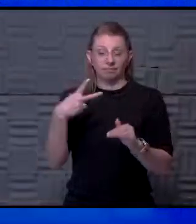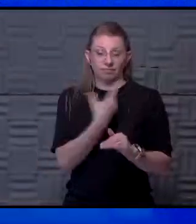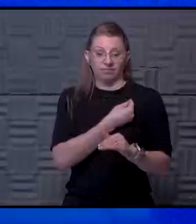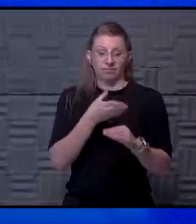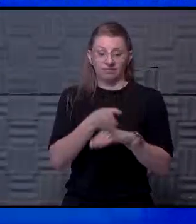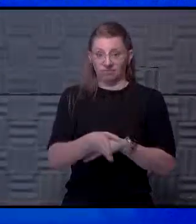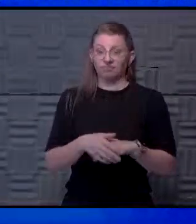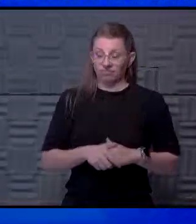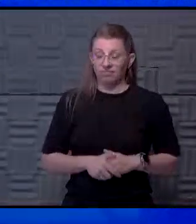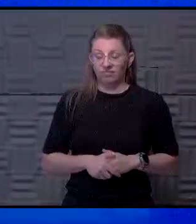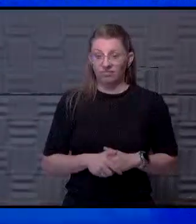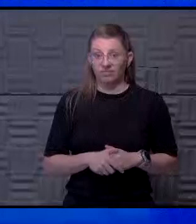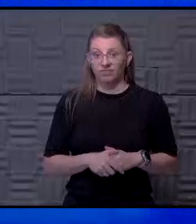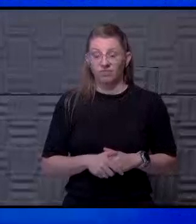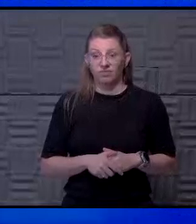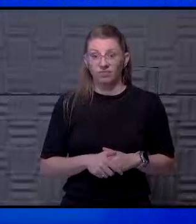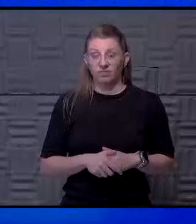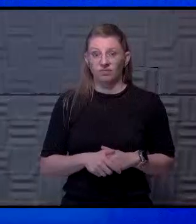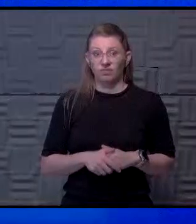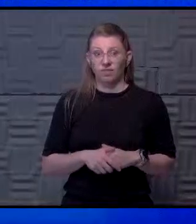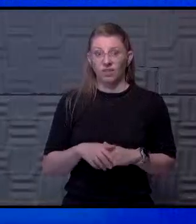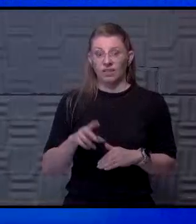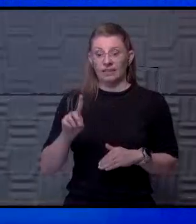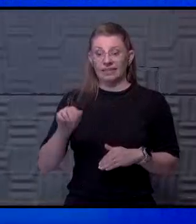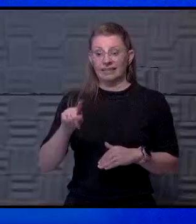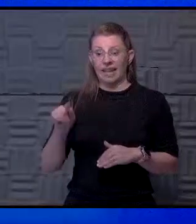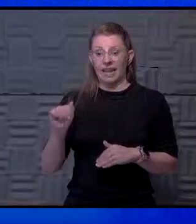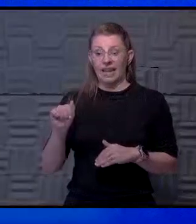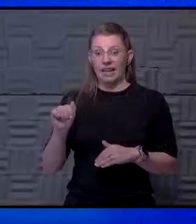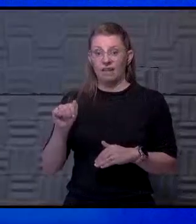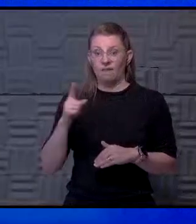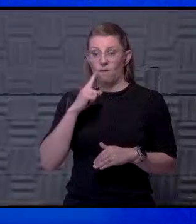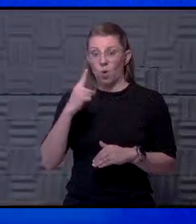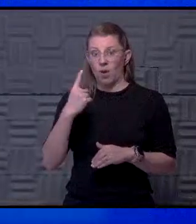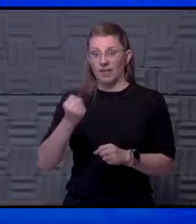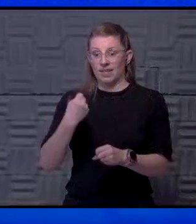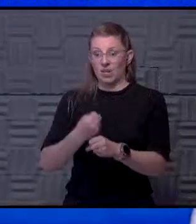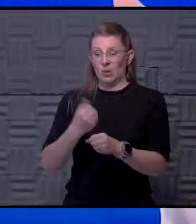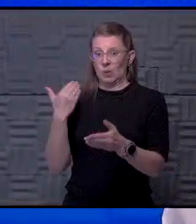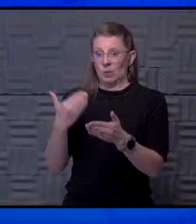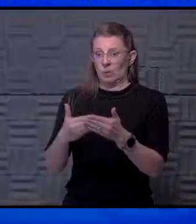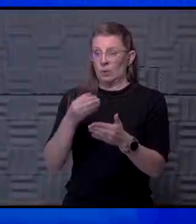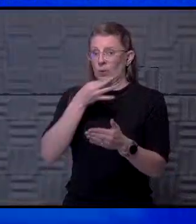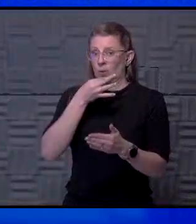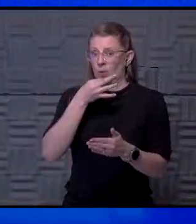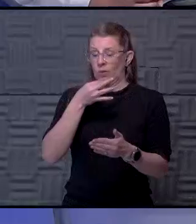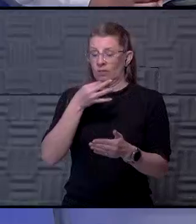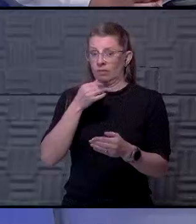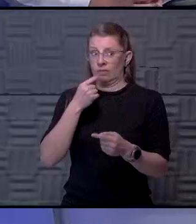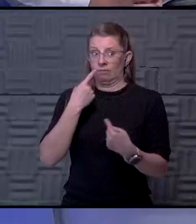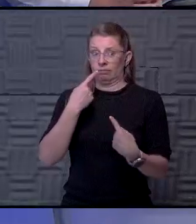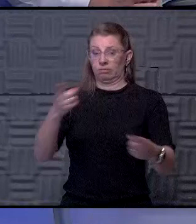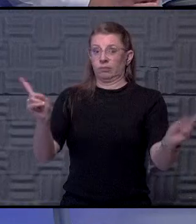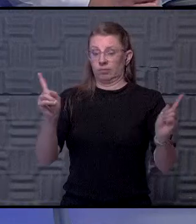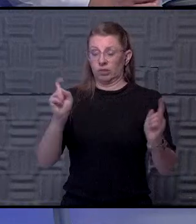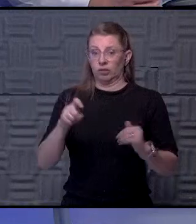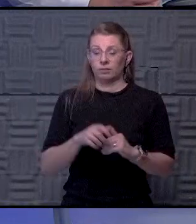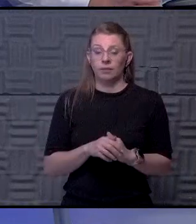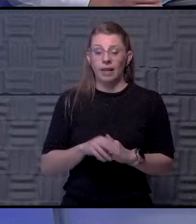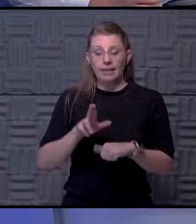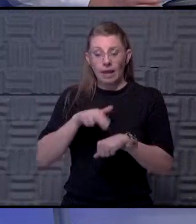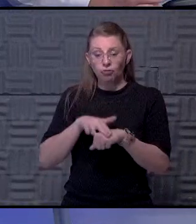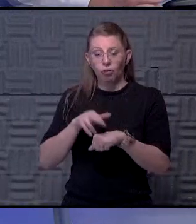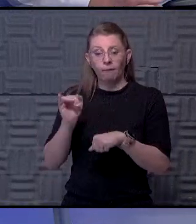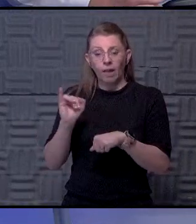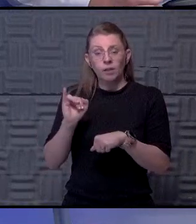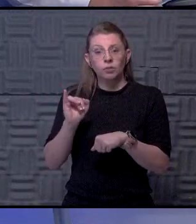I don't know. We ought to be hitting some data that's out there for a year now, and we ought to be seeing that reported pretty soon. Yeah, I mean, we've seen from natural